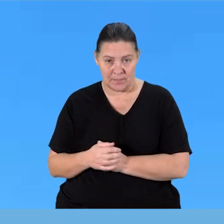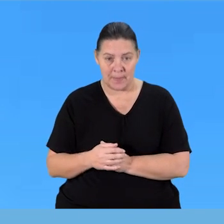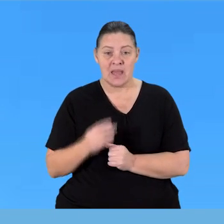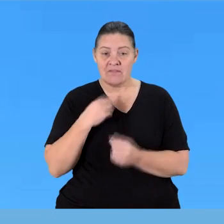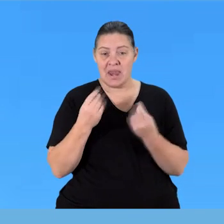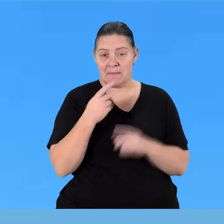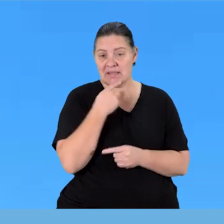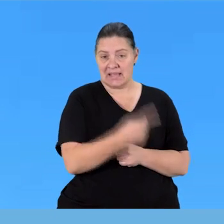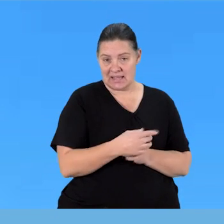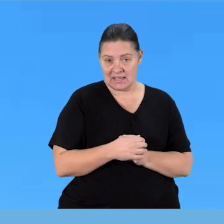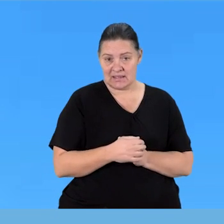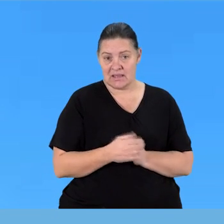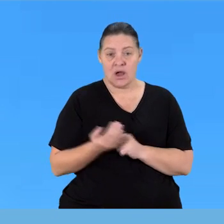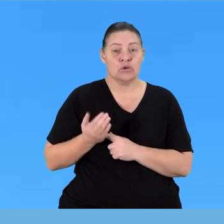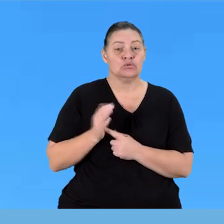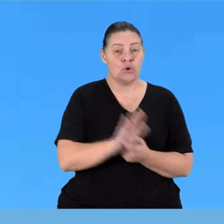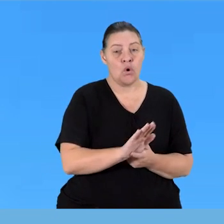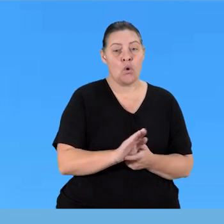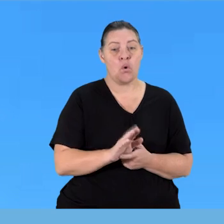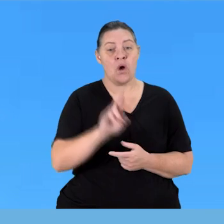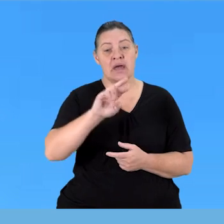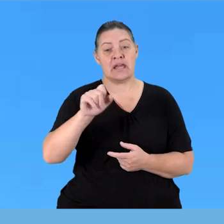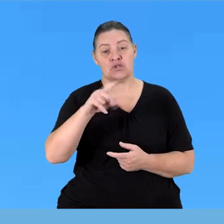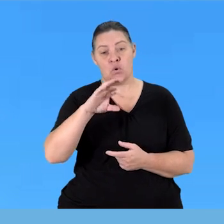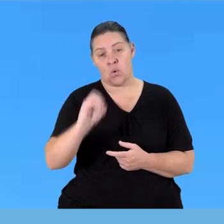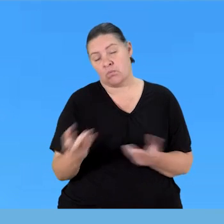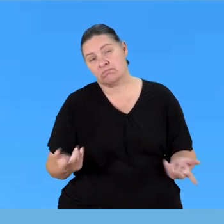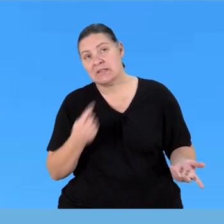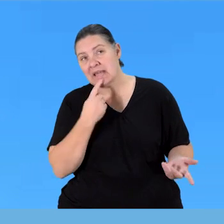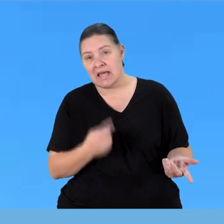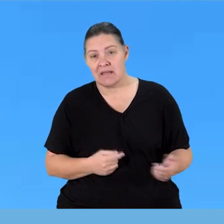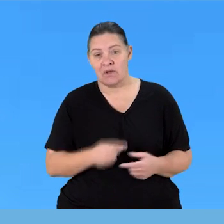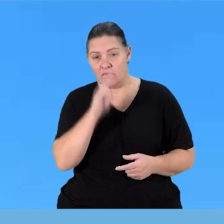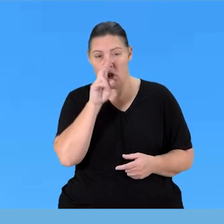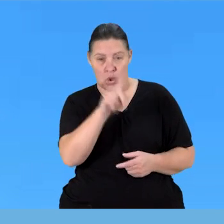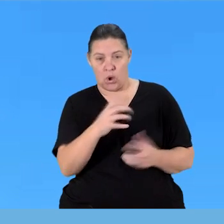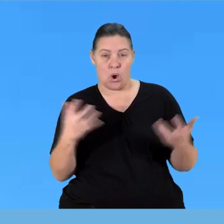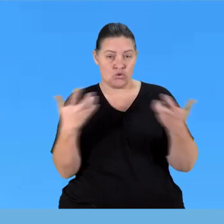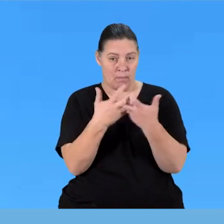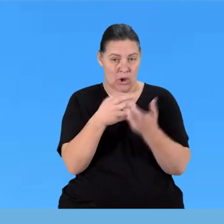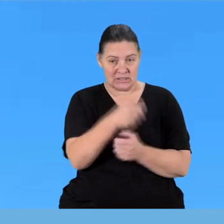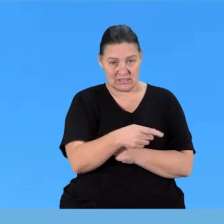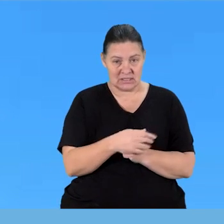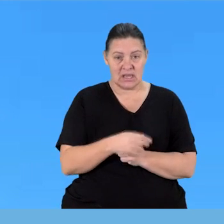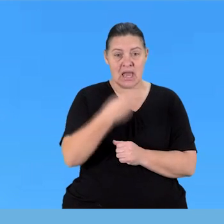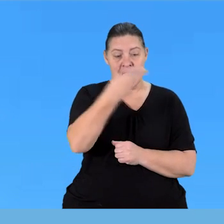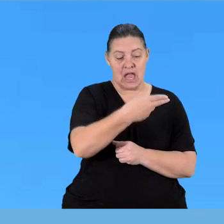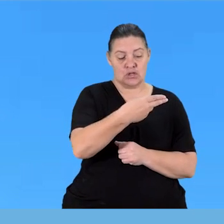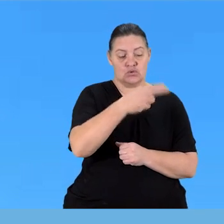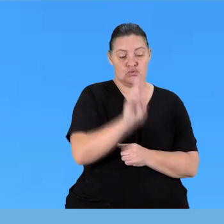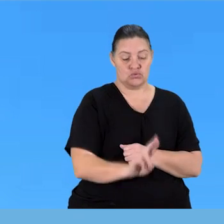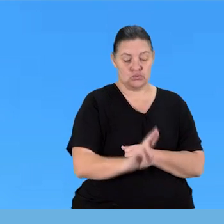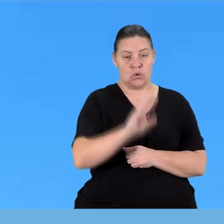that are being talked about here, those ones are showing the ratio. For instance, if we are to look at this particular compound here,